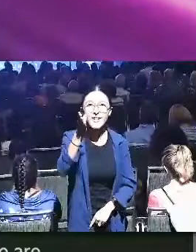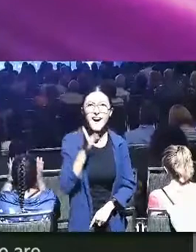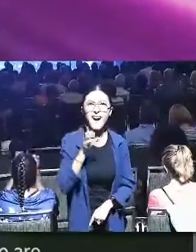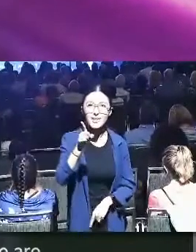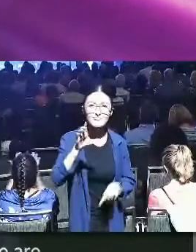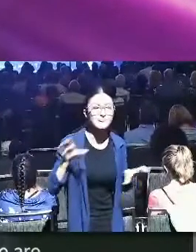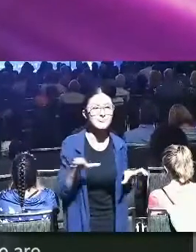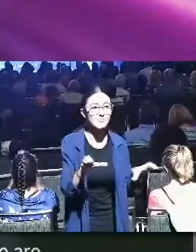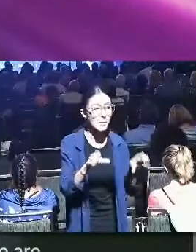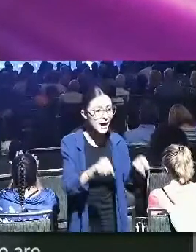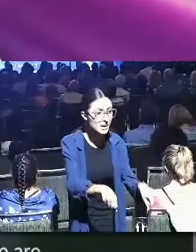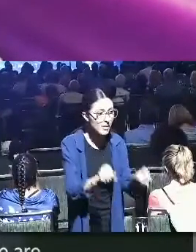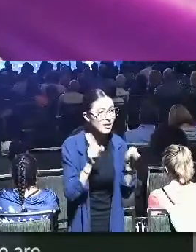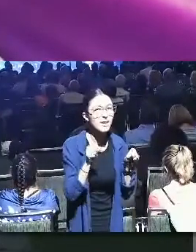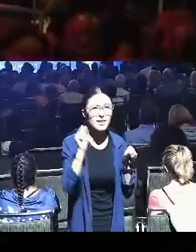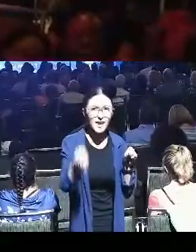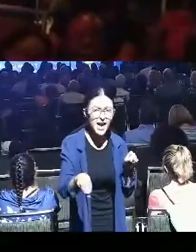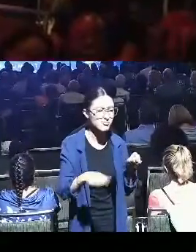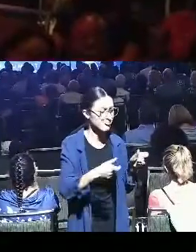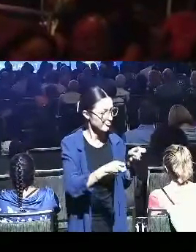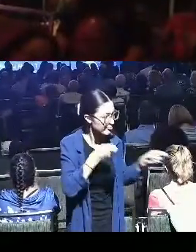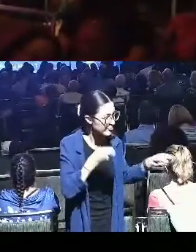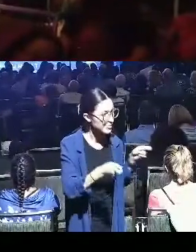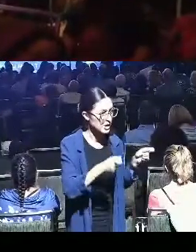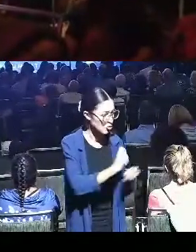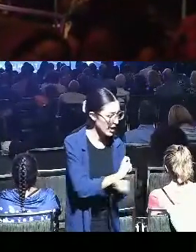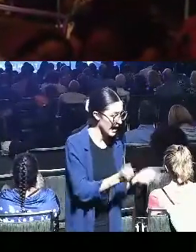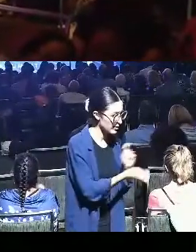something amazing.